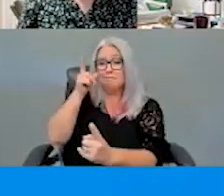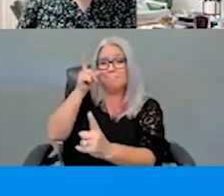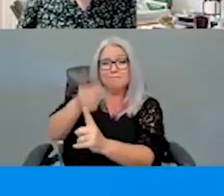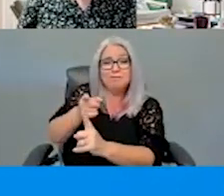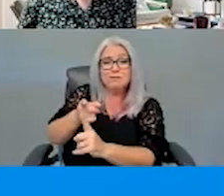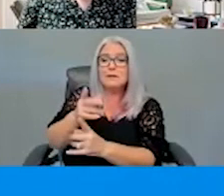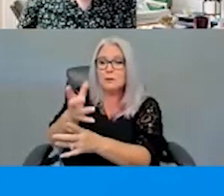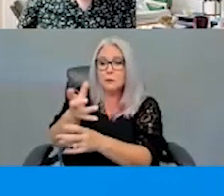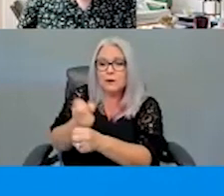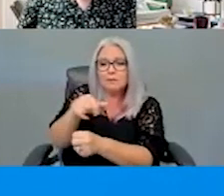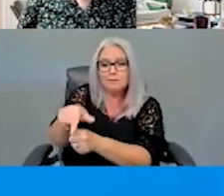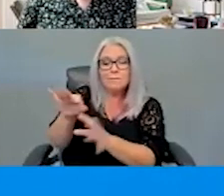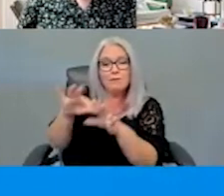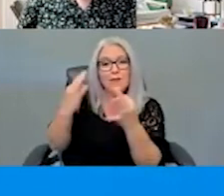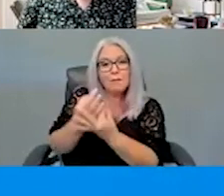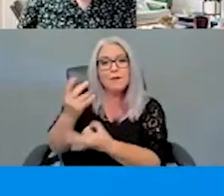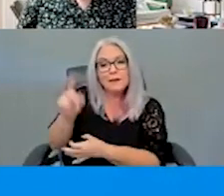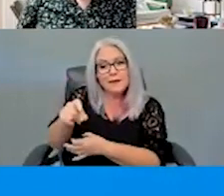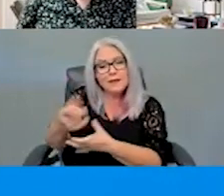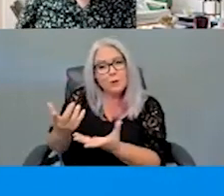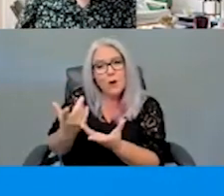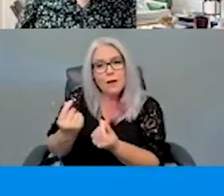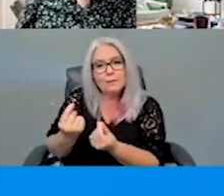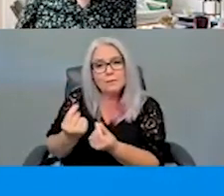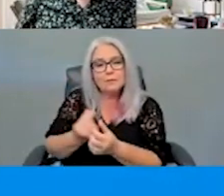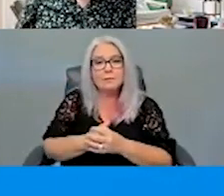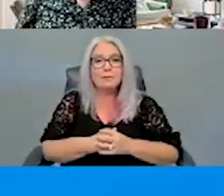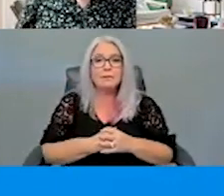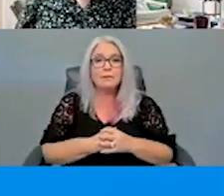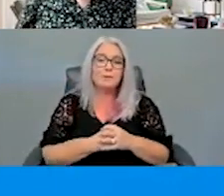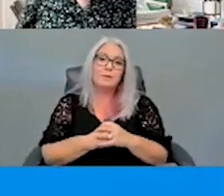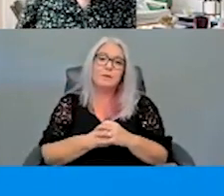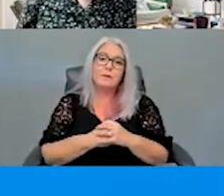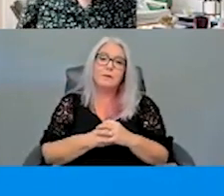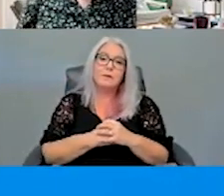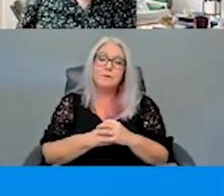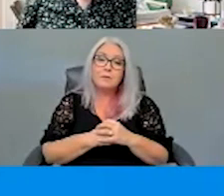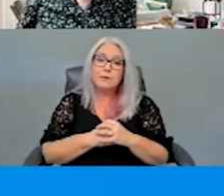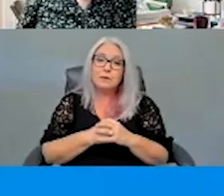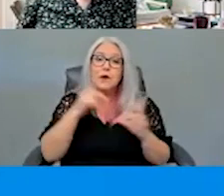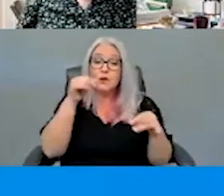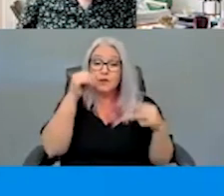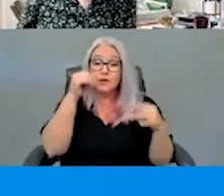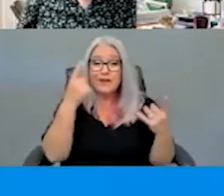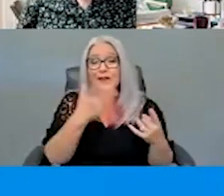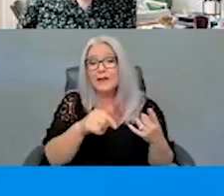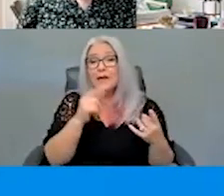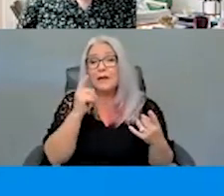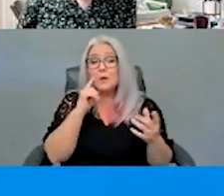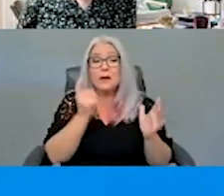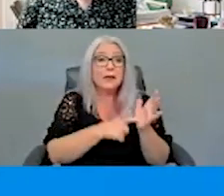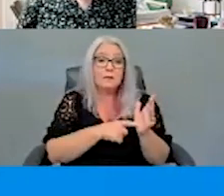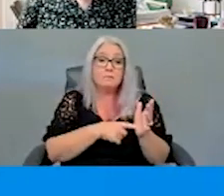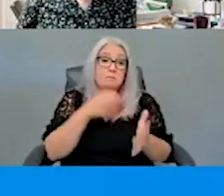their family what they need, but recognizing that there are many reasons that people may not disclose that they